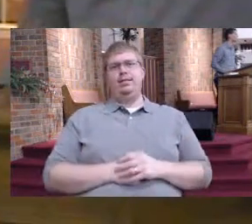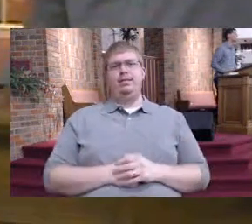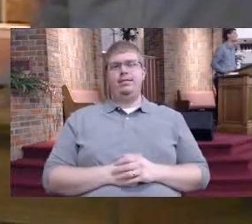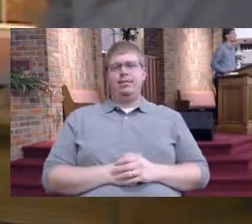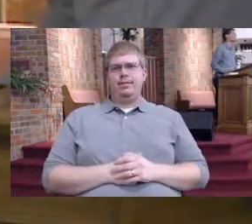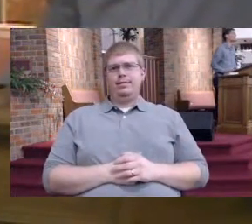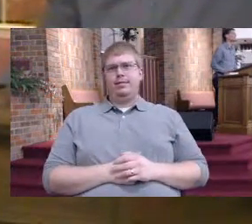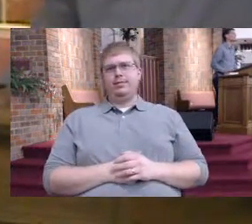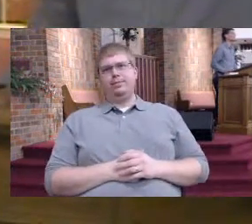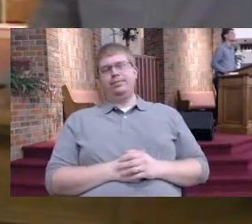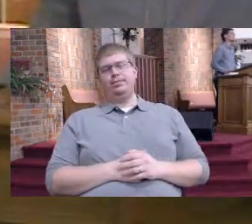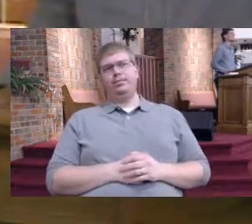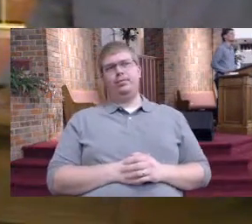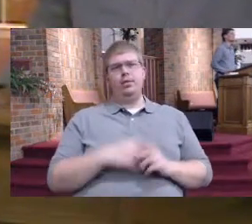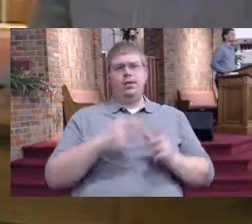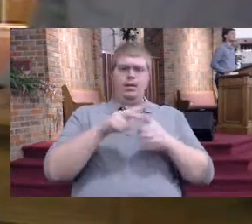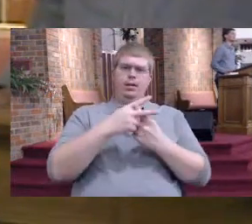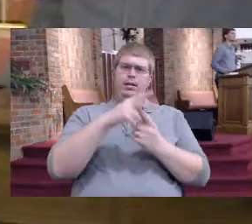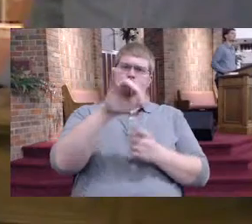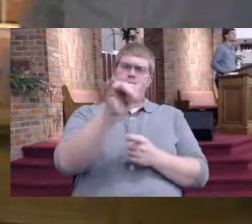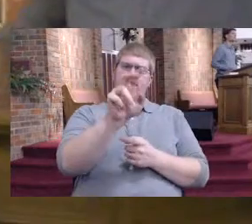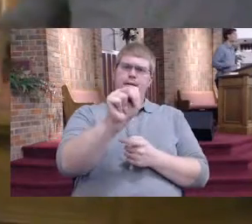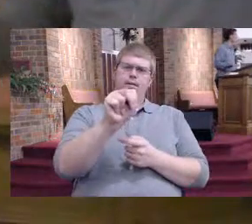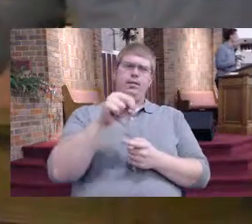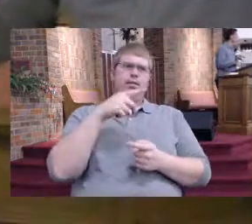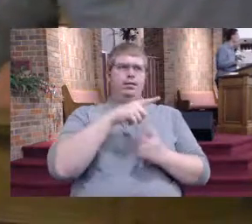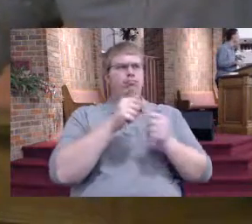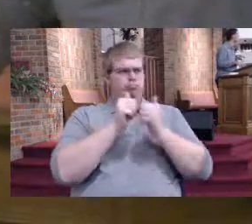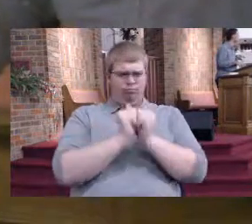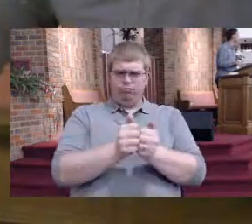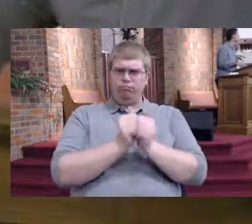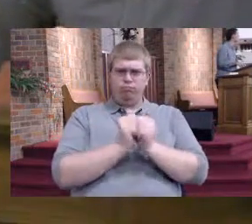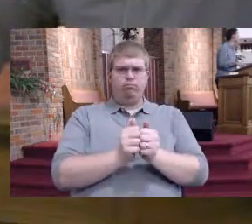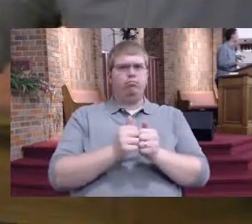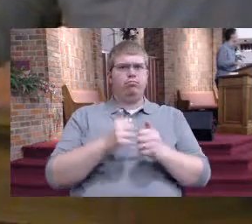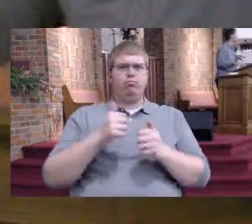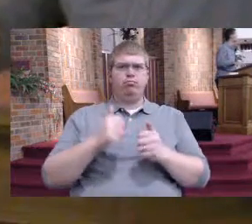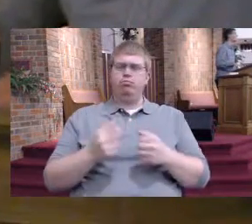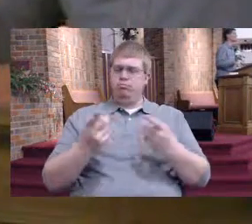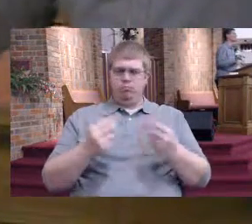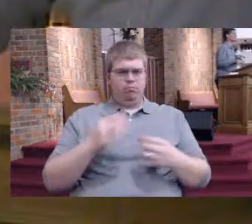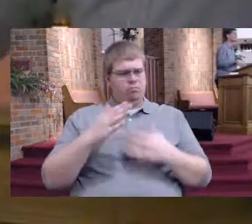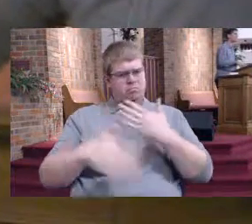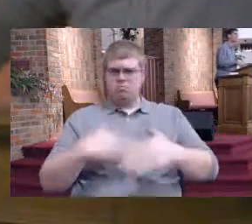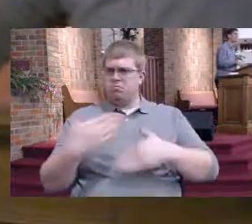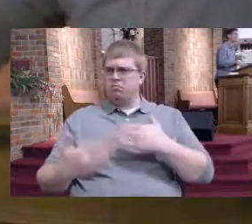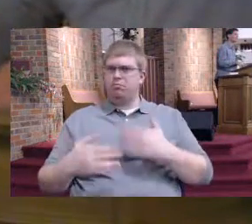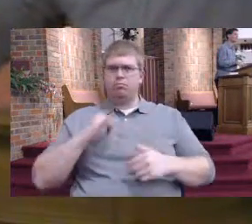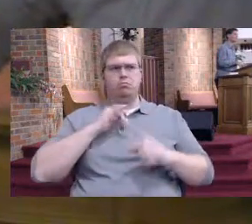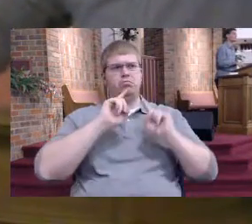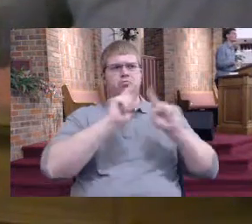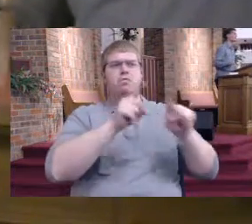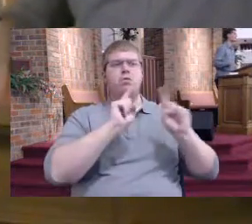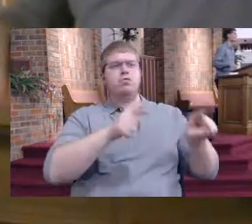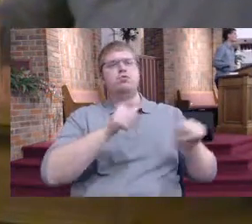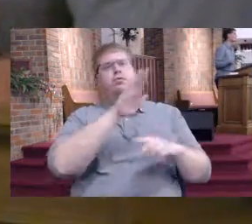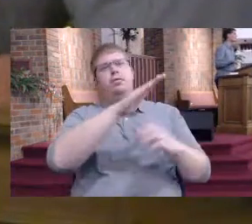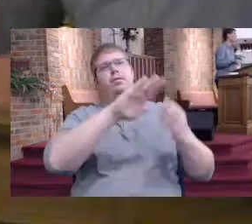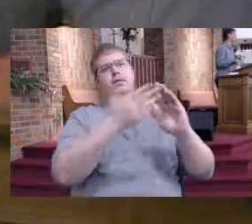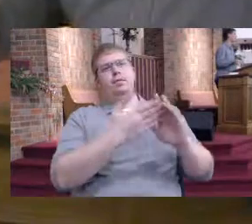beginning in January, he was with us every step of the way. We were going to his village once a week,